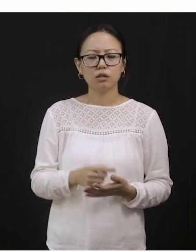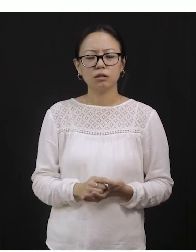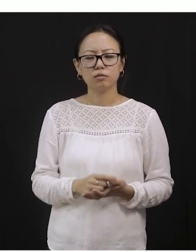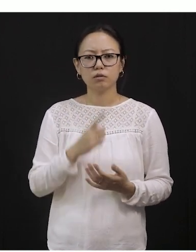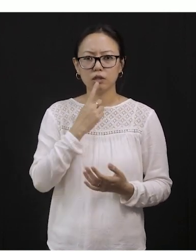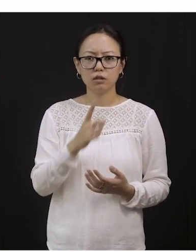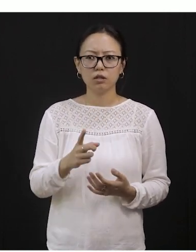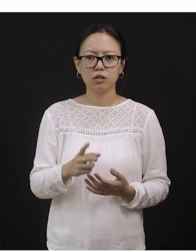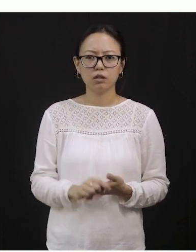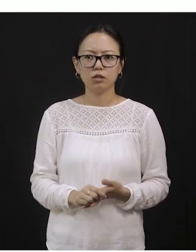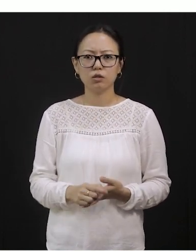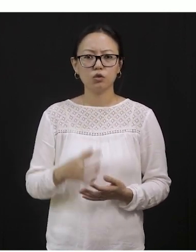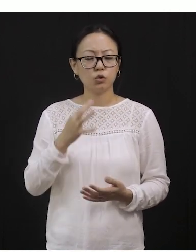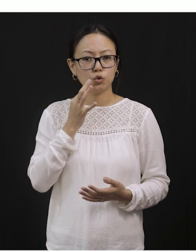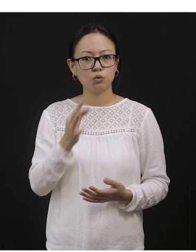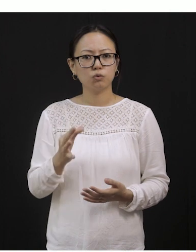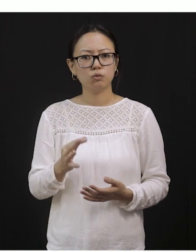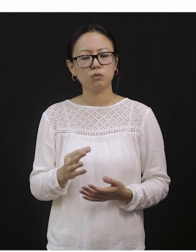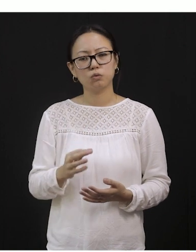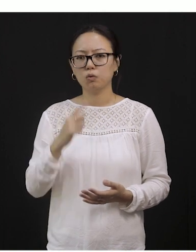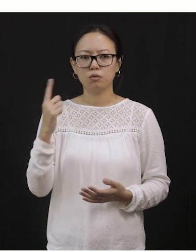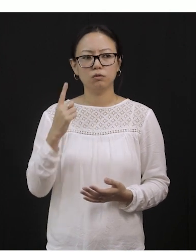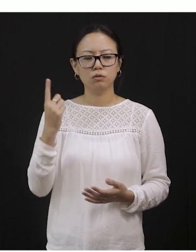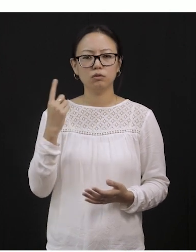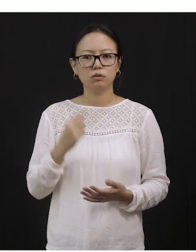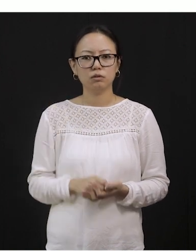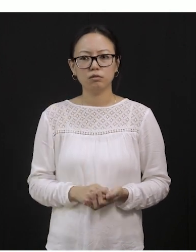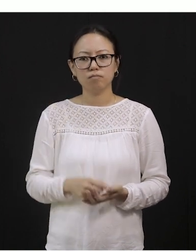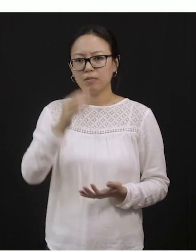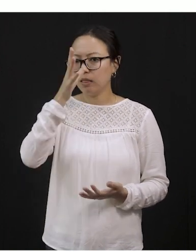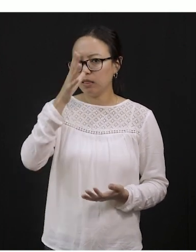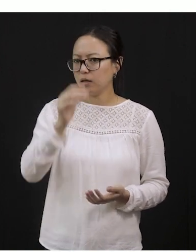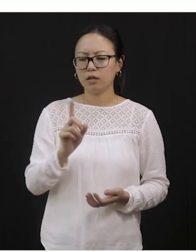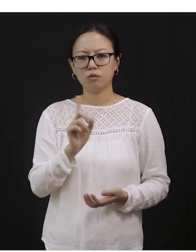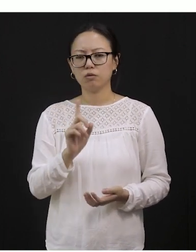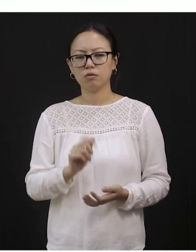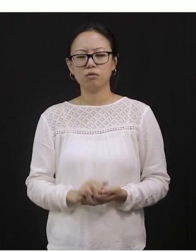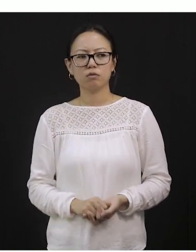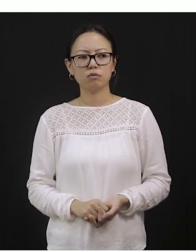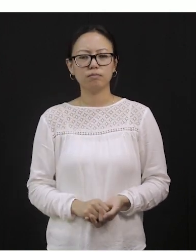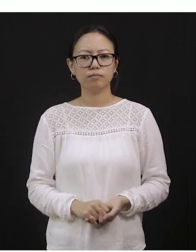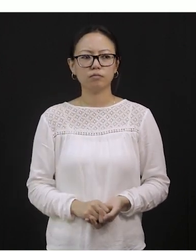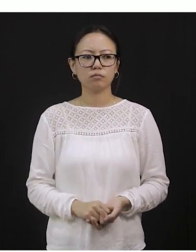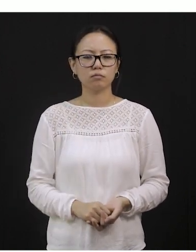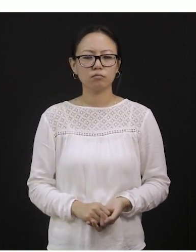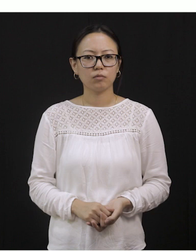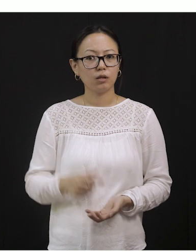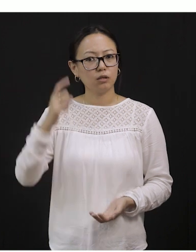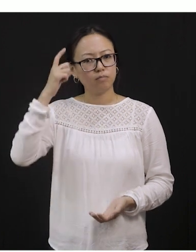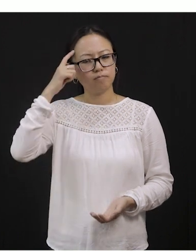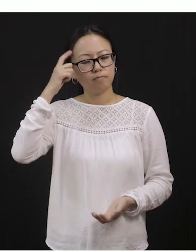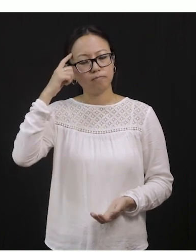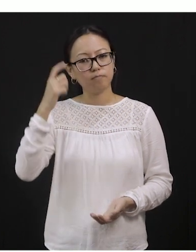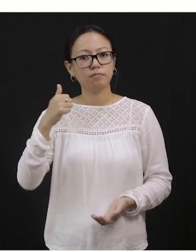is Chota Pim, you will be learning lots of lessons, right? But today I'm going to share just my point of view. All right,